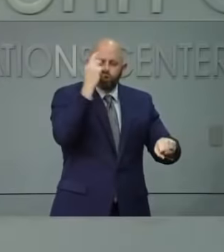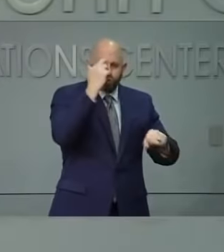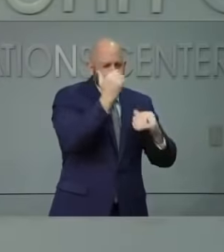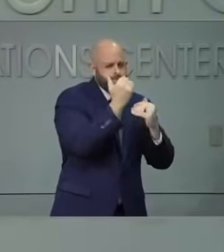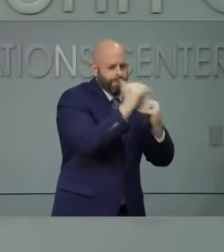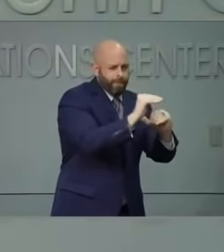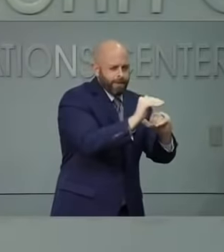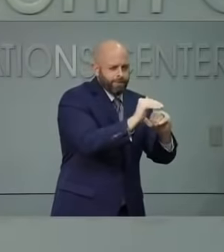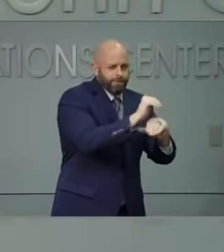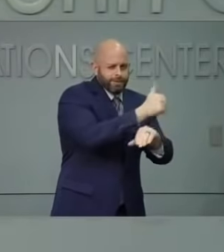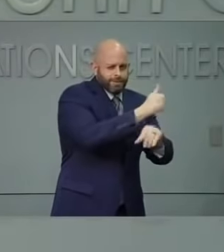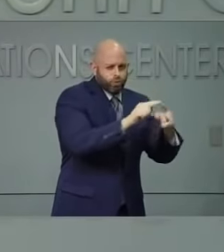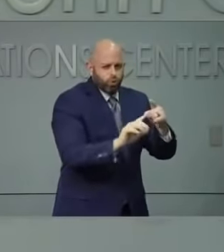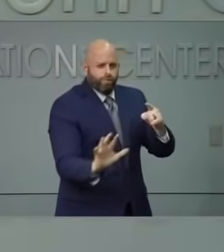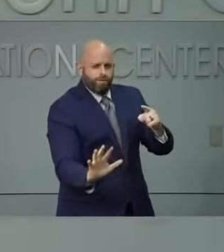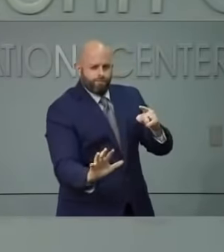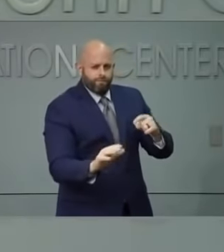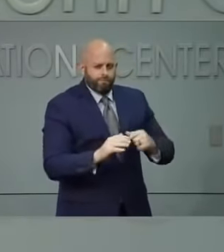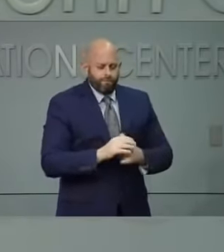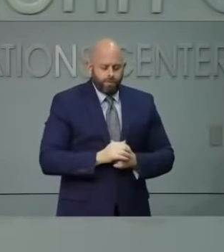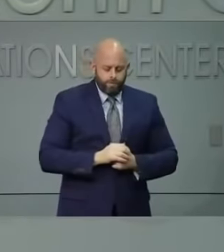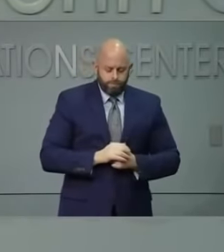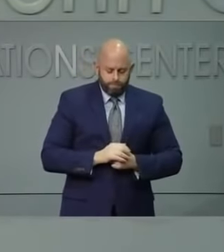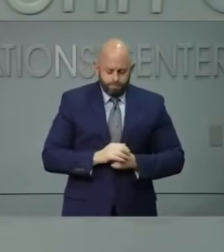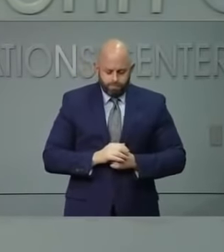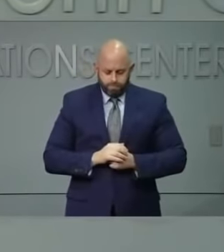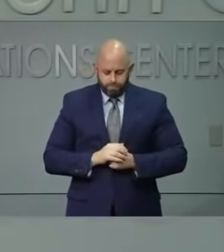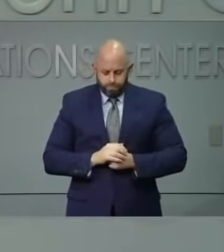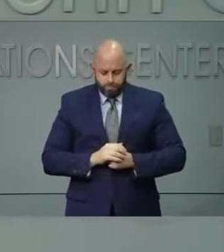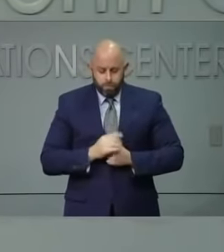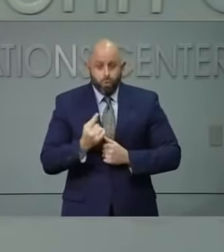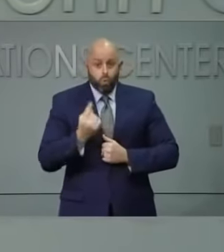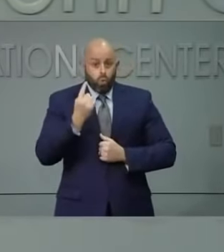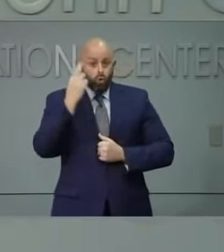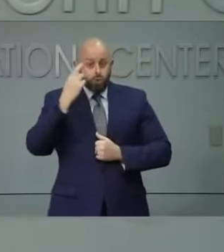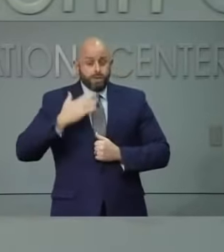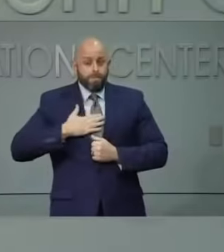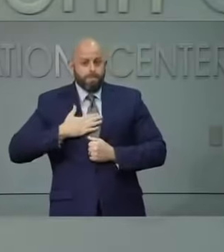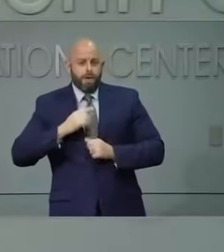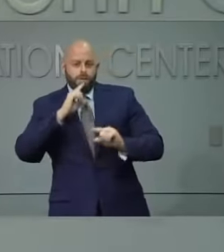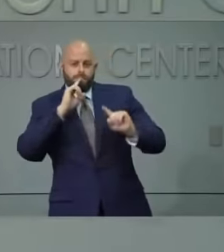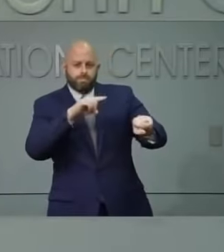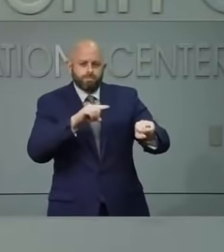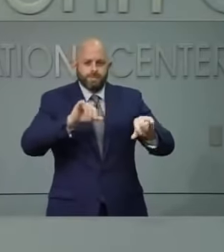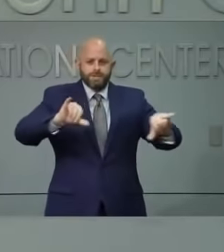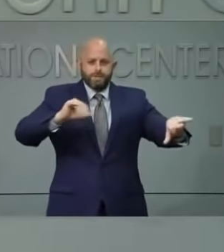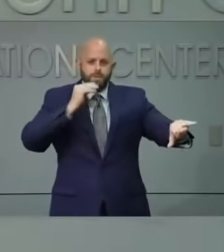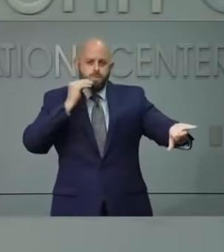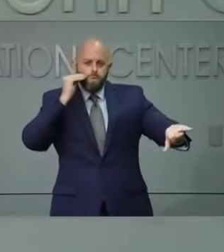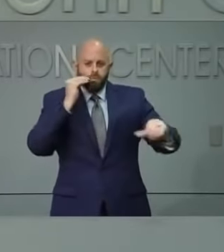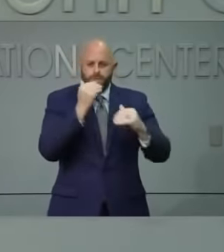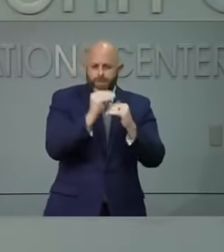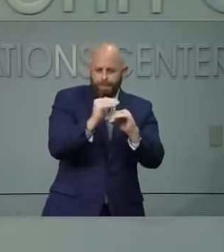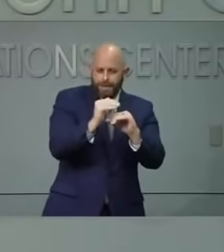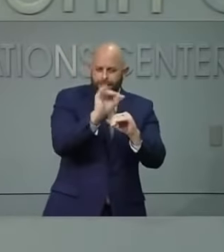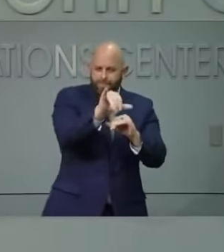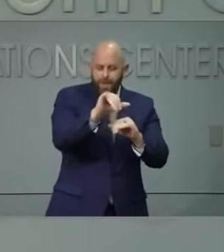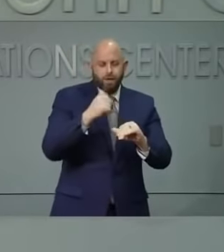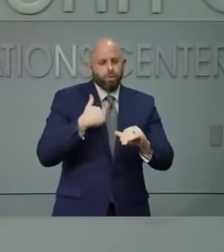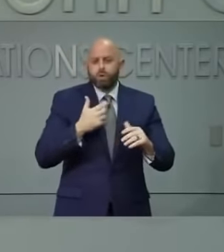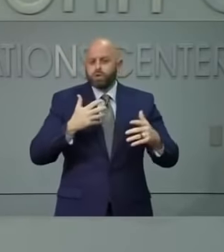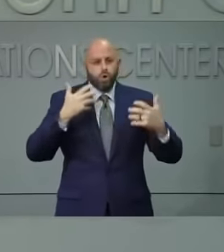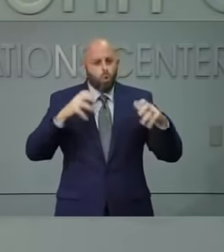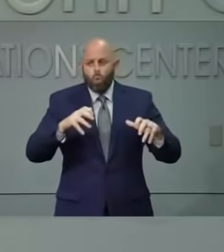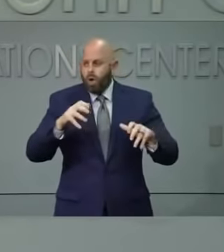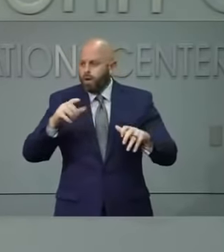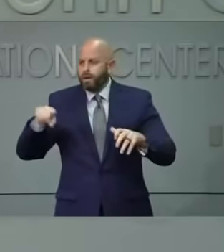the reasons why we are entering this modified stay-at-home order is because we don't want people to go over and